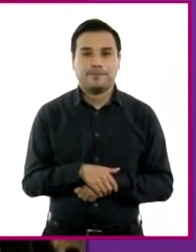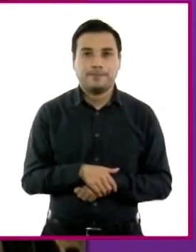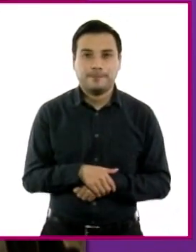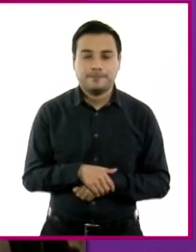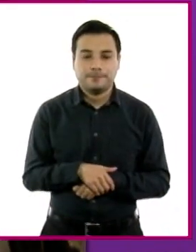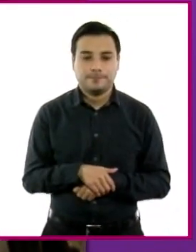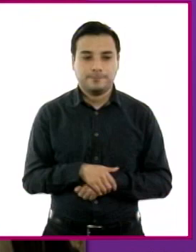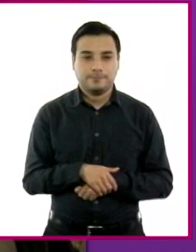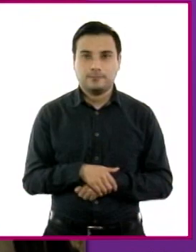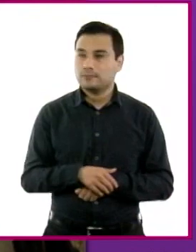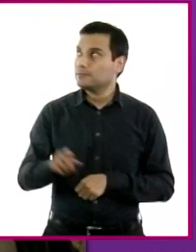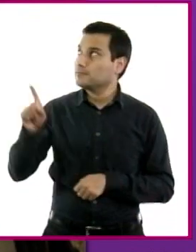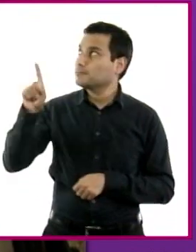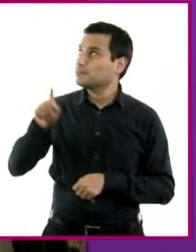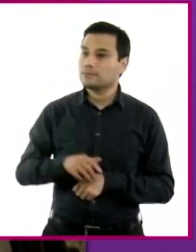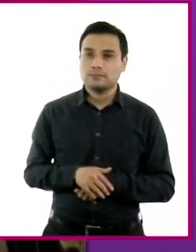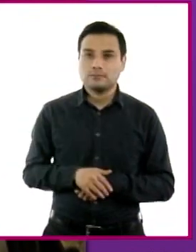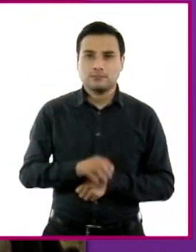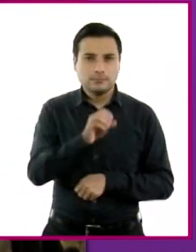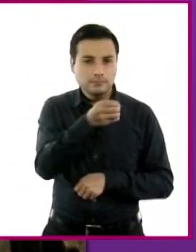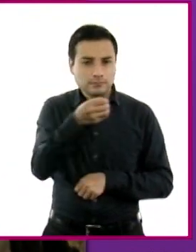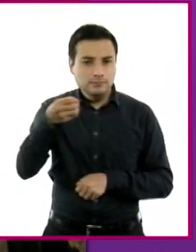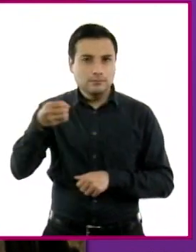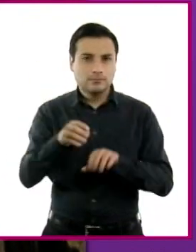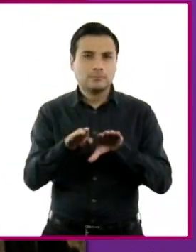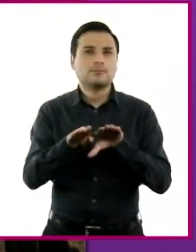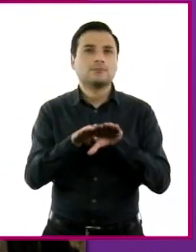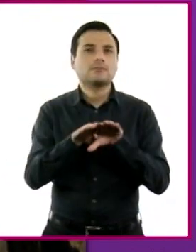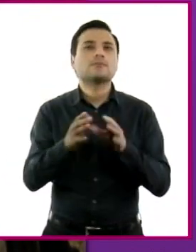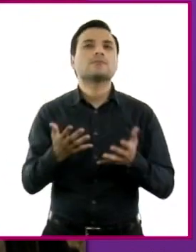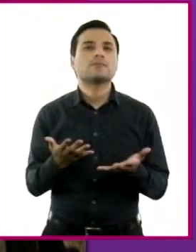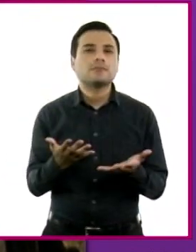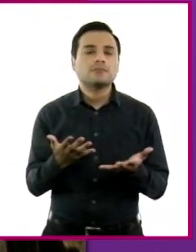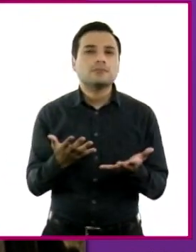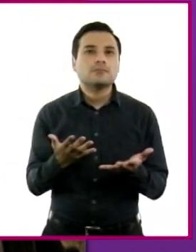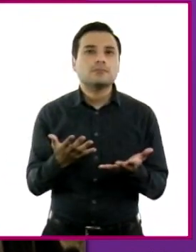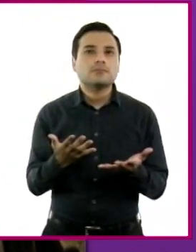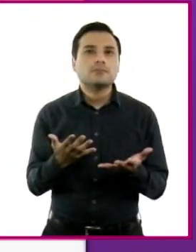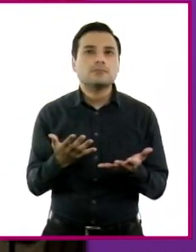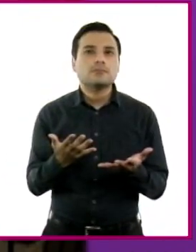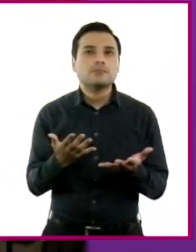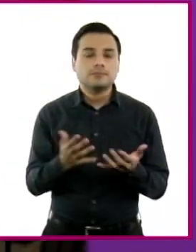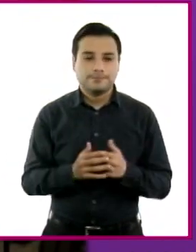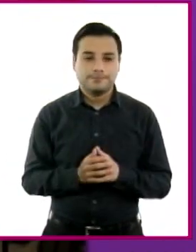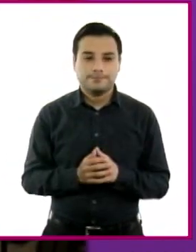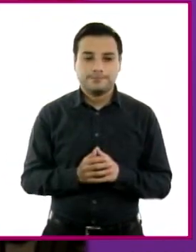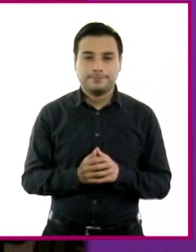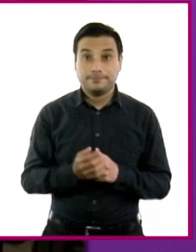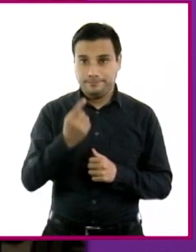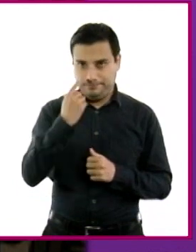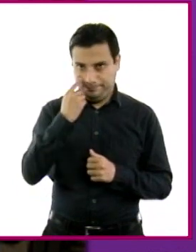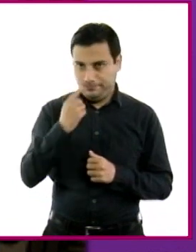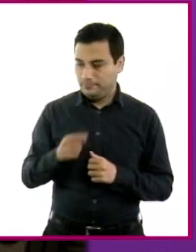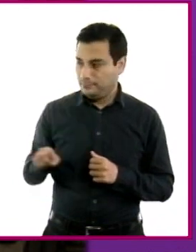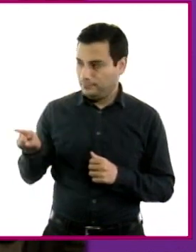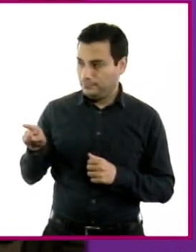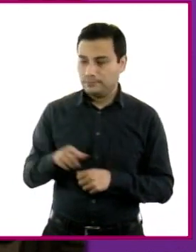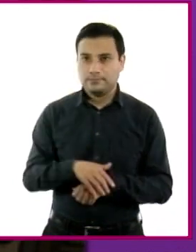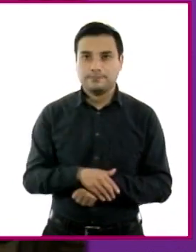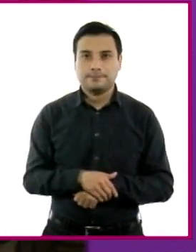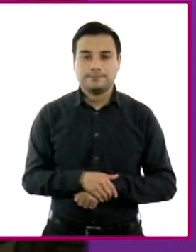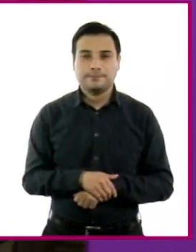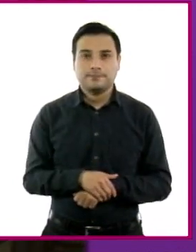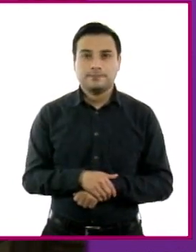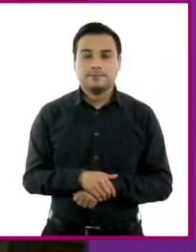El enunciado que se forma con estas palabras utilizando have to es You have to listen to the